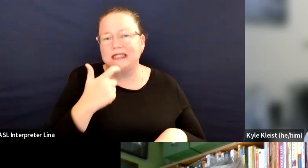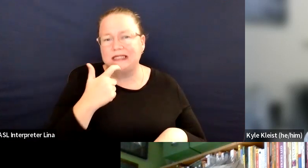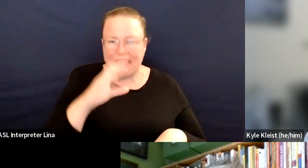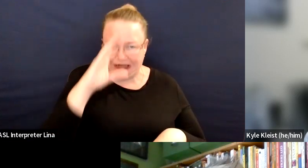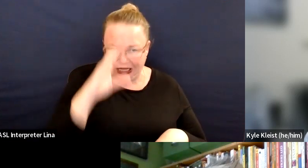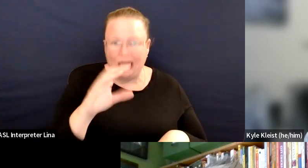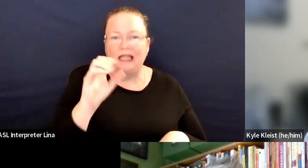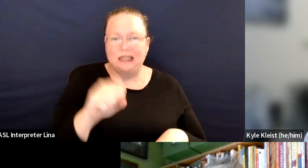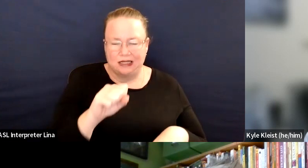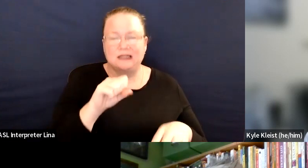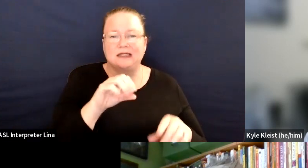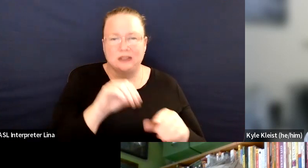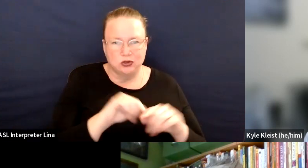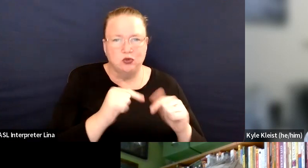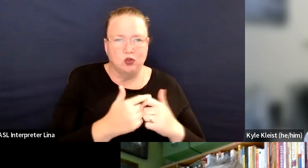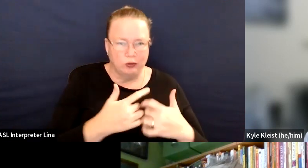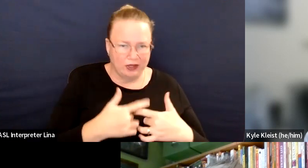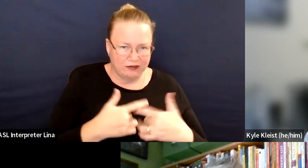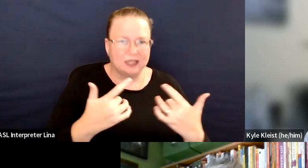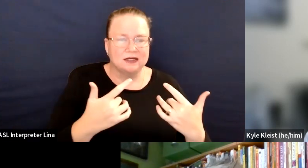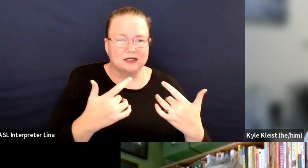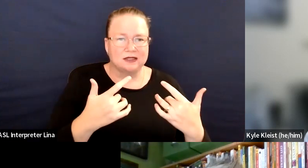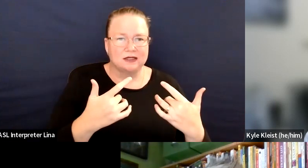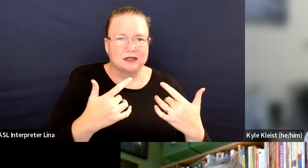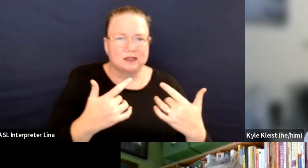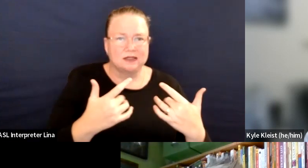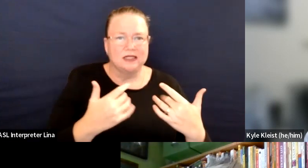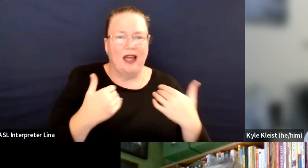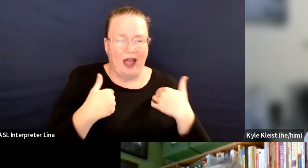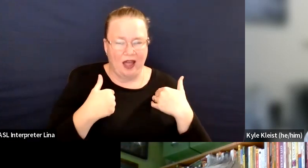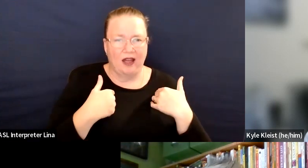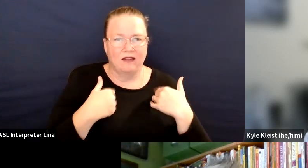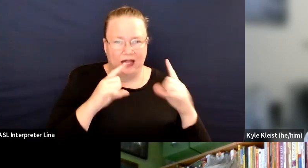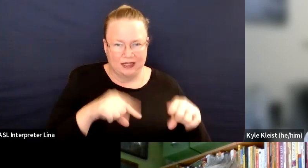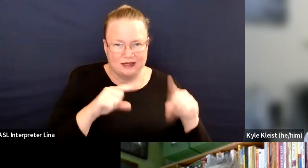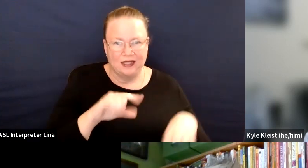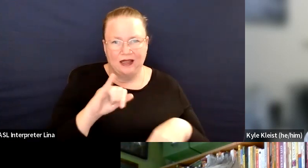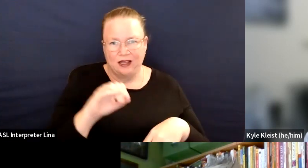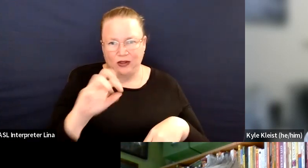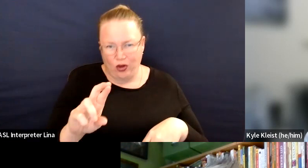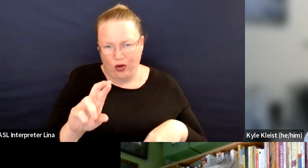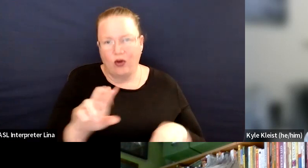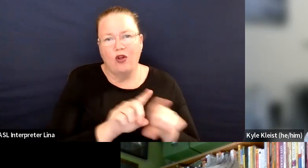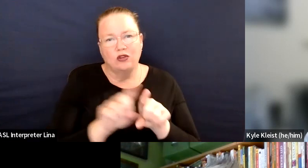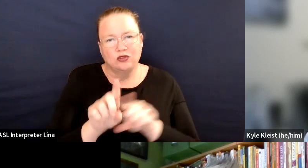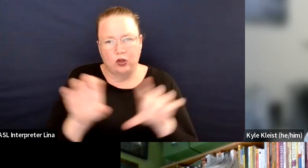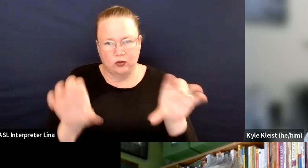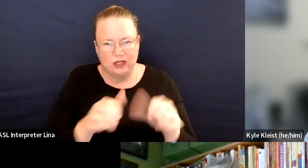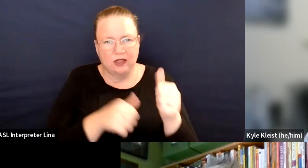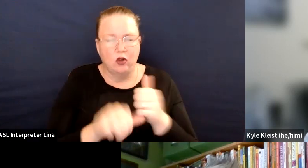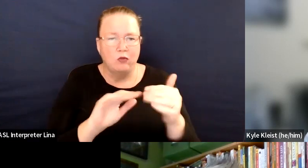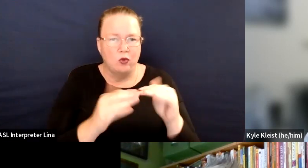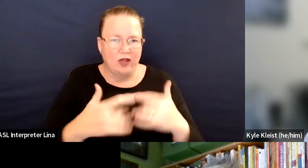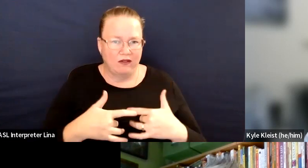Shauna, we did ours under group events and had the attendees as INRs. We have also done it under